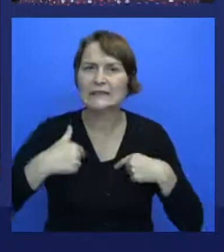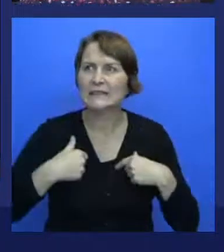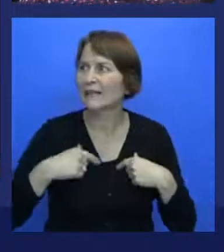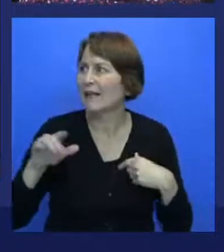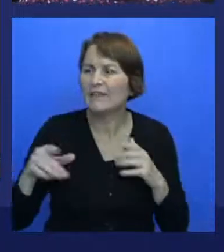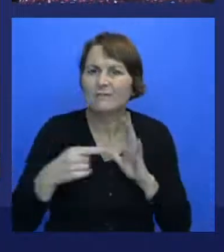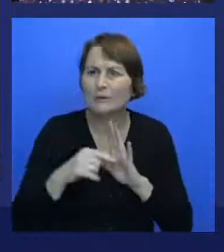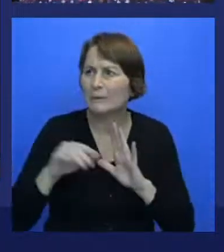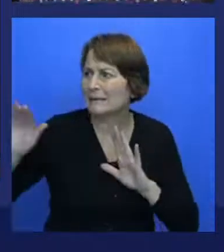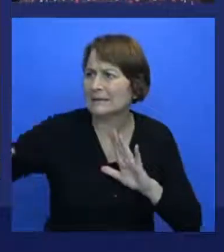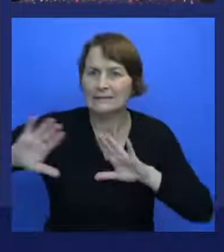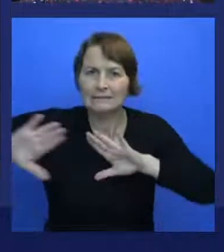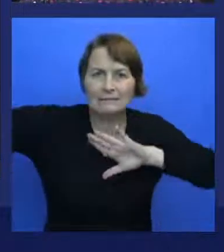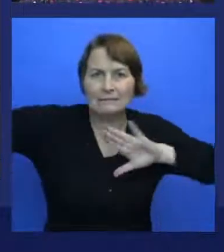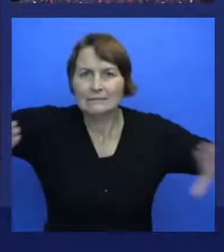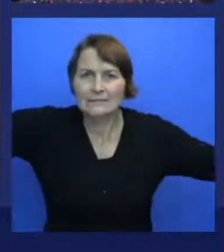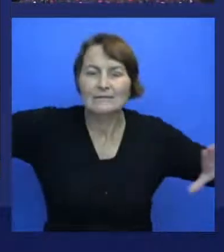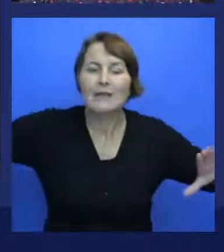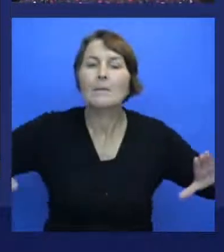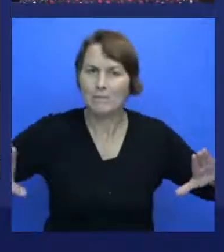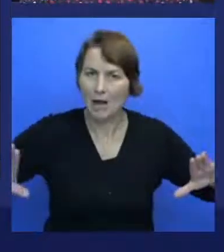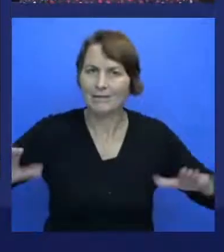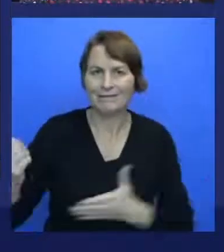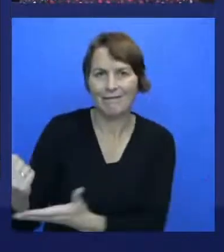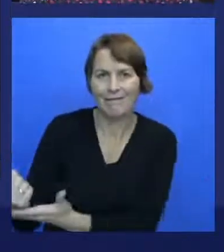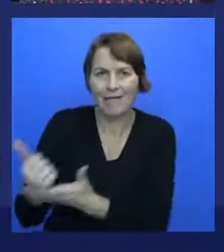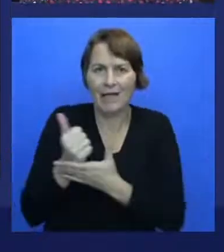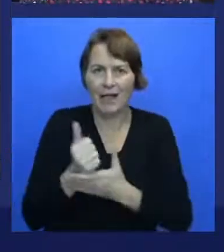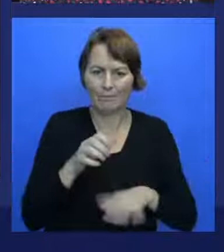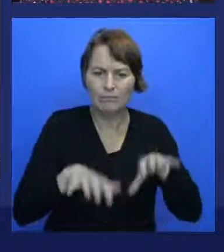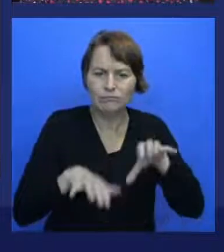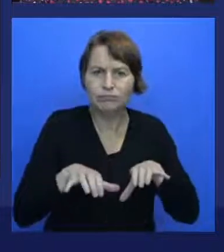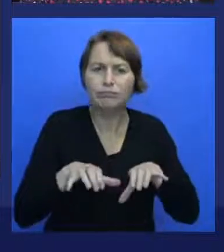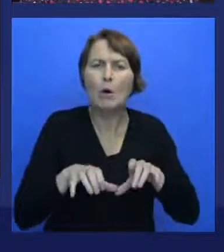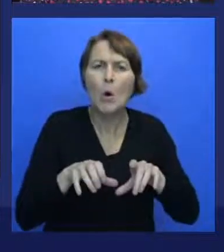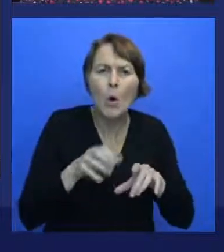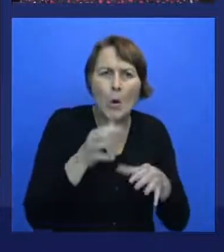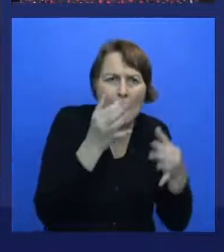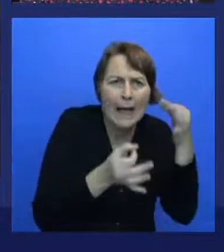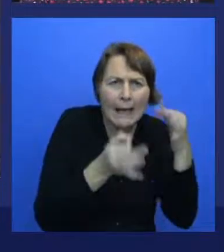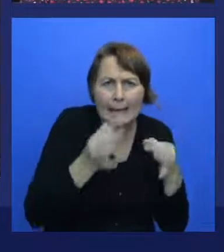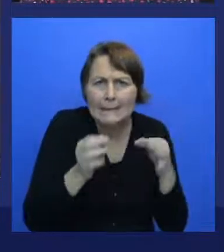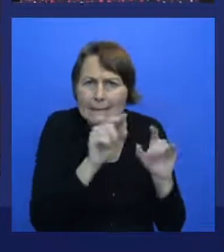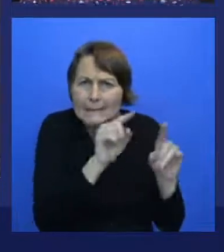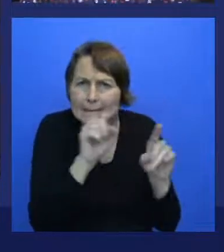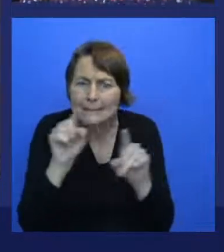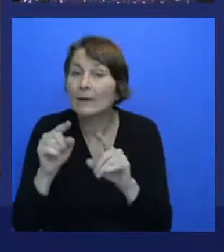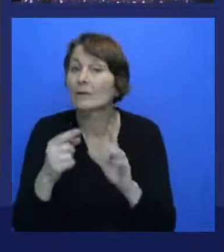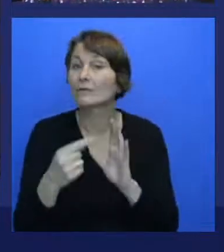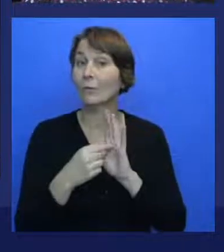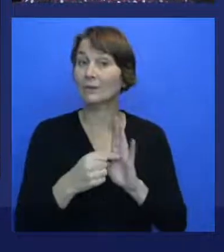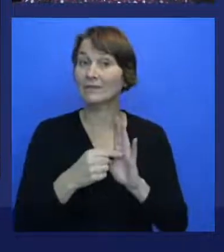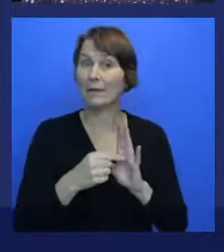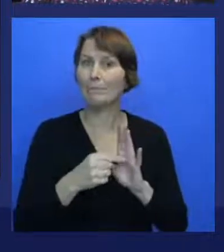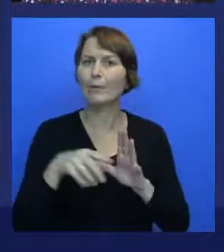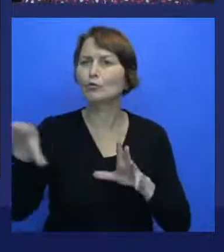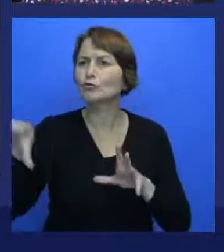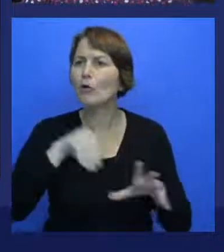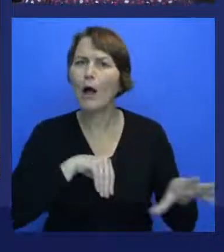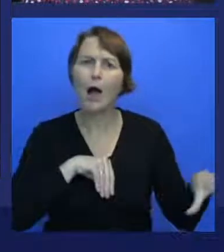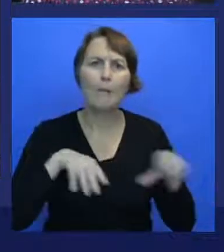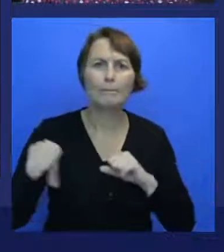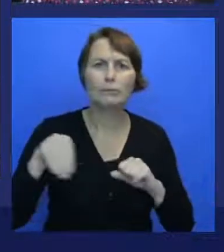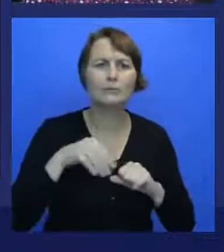like. And so, lots of applications where being able to sort of get good analytics. In retail, I want to know how long are people spending in line, and do I